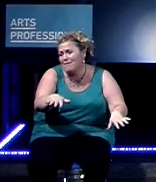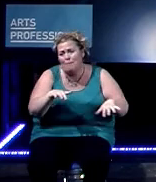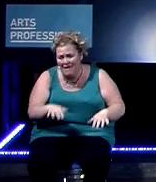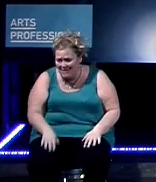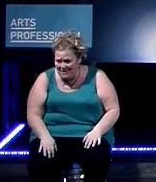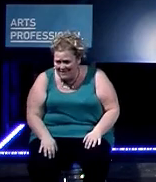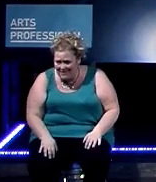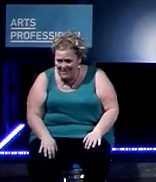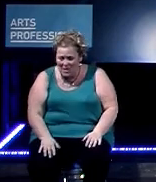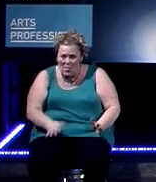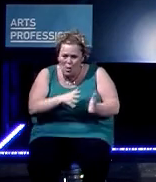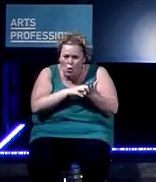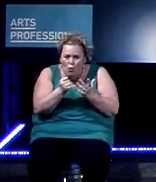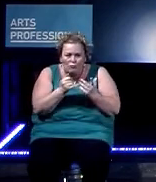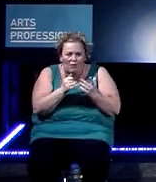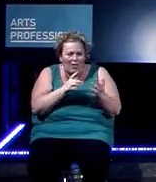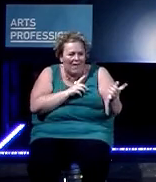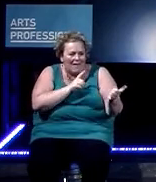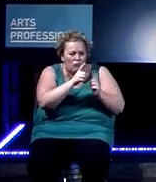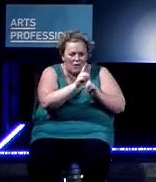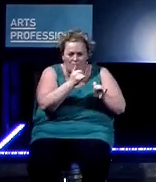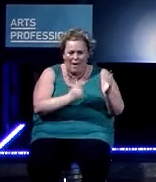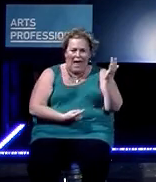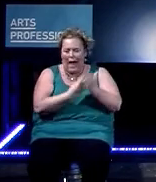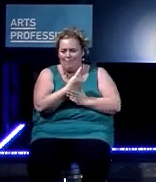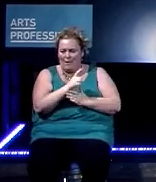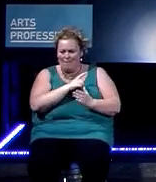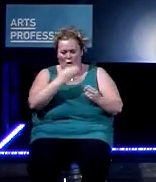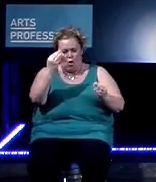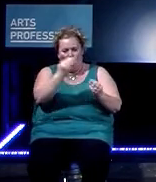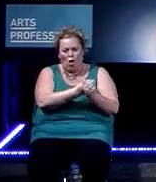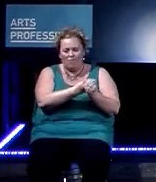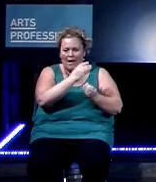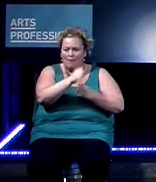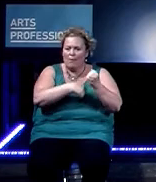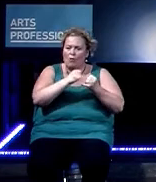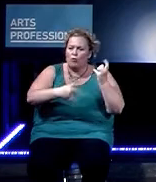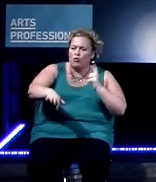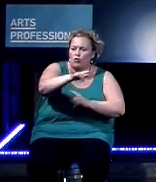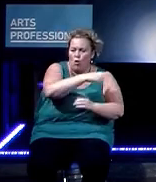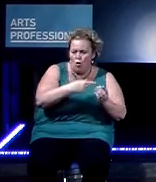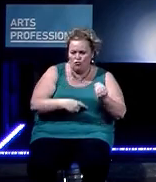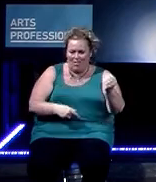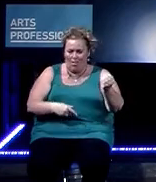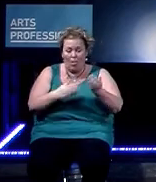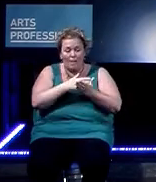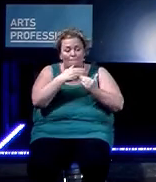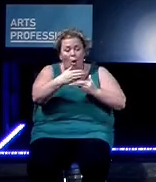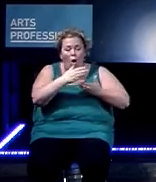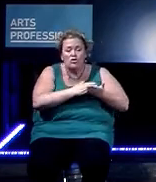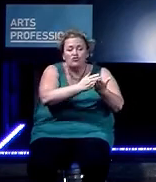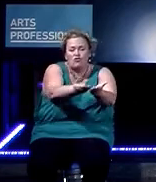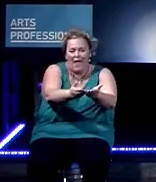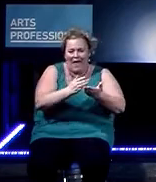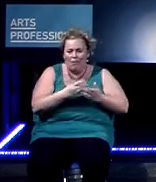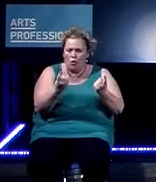interactions that might happen because content becomes a social object, and the more it's shared, the more something good can happen. That's